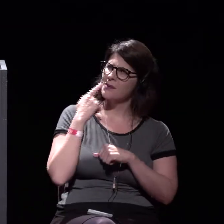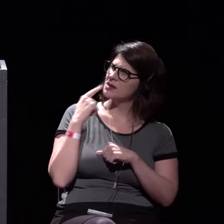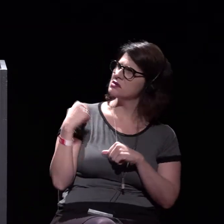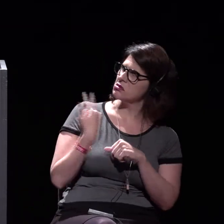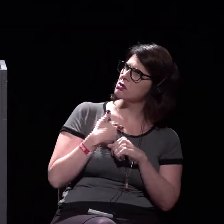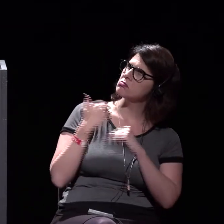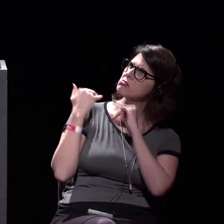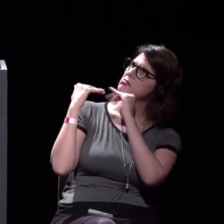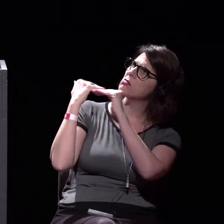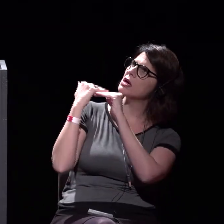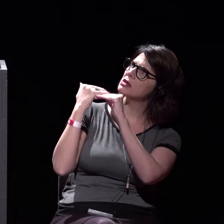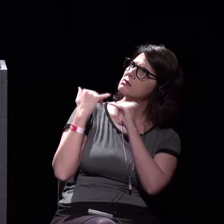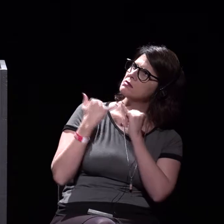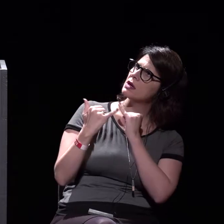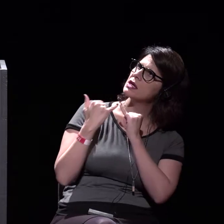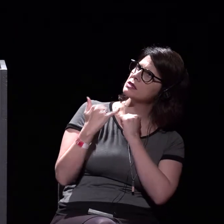the language of ICOM.